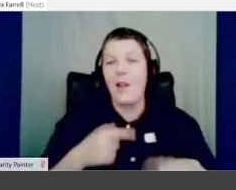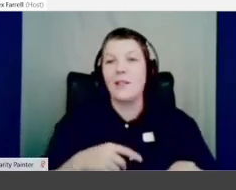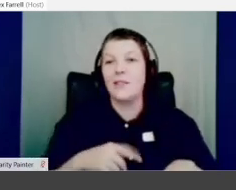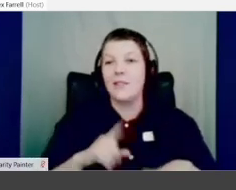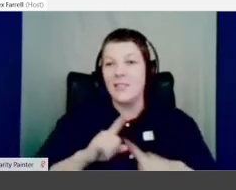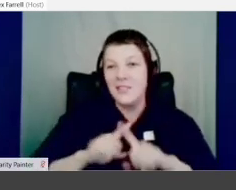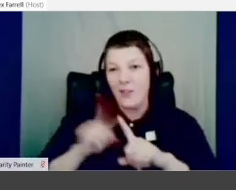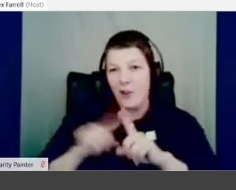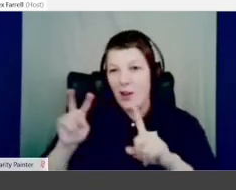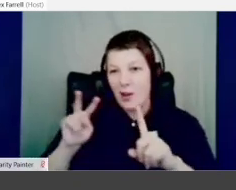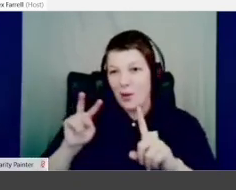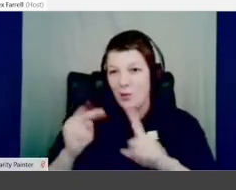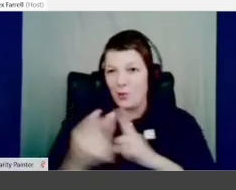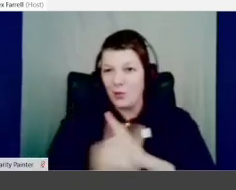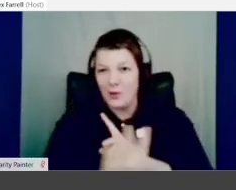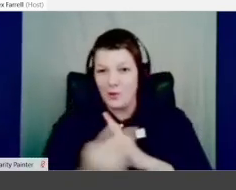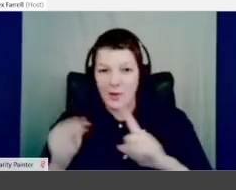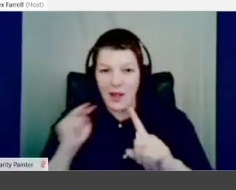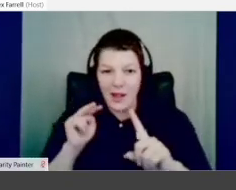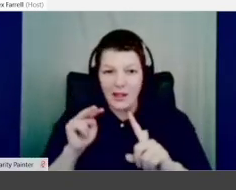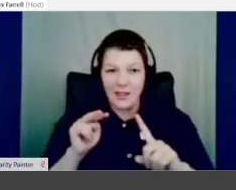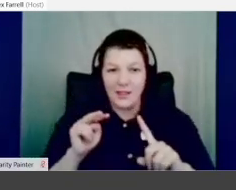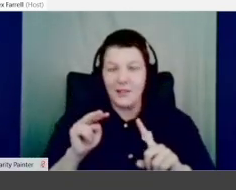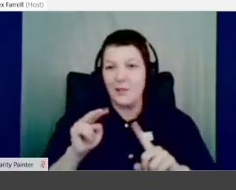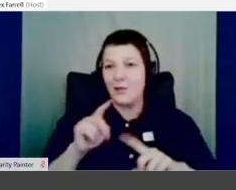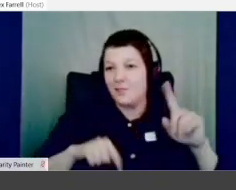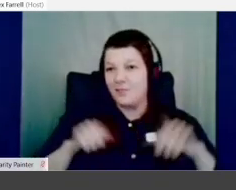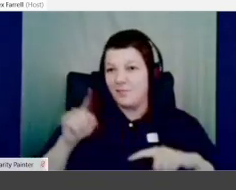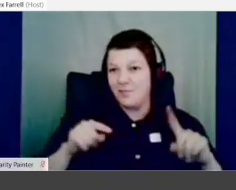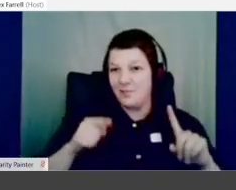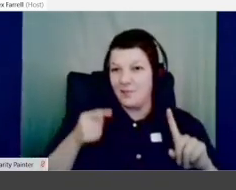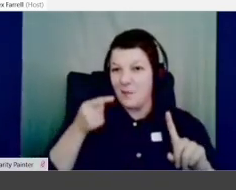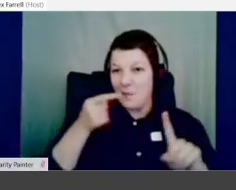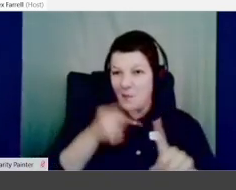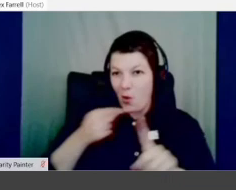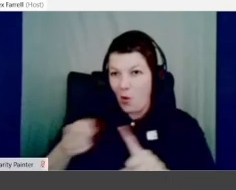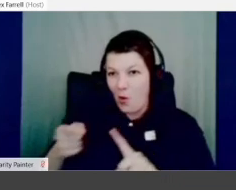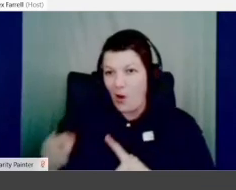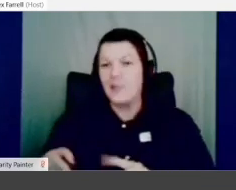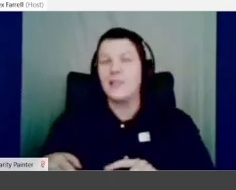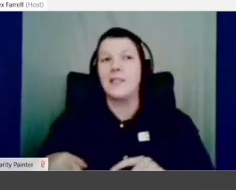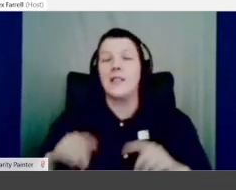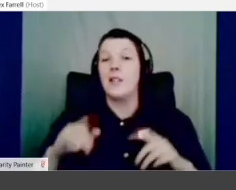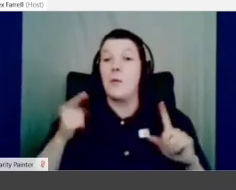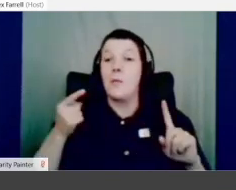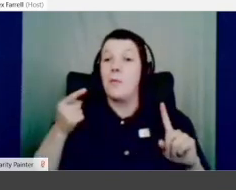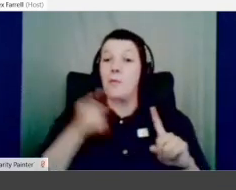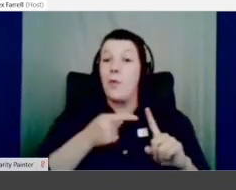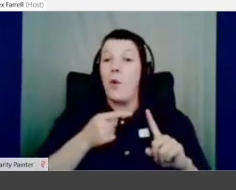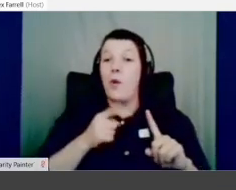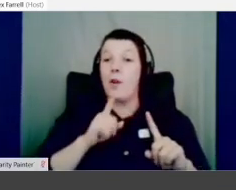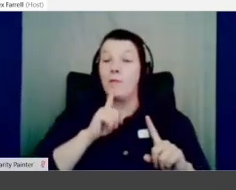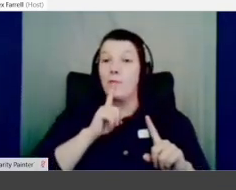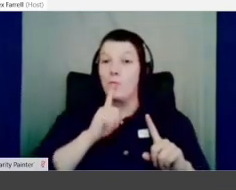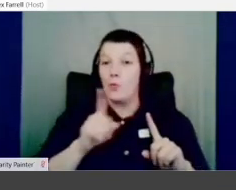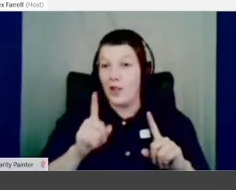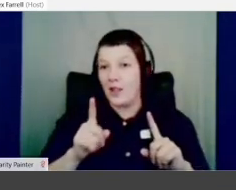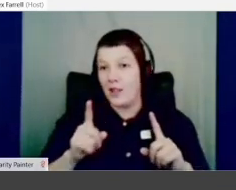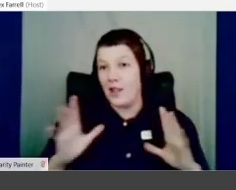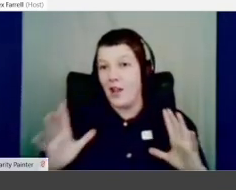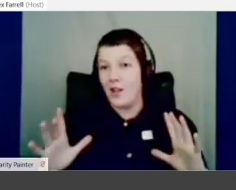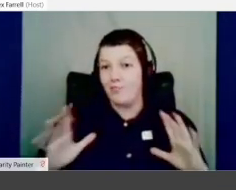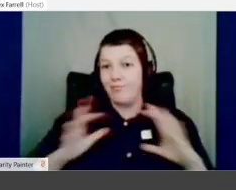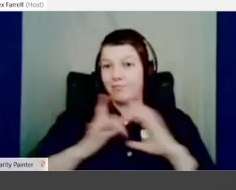different points and when they were working, and closing the gap in digital divide. I think all those things help to make a really